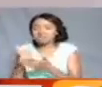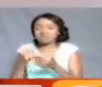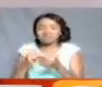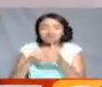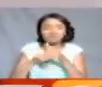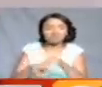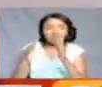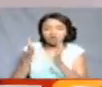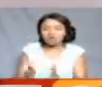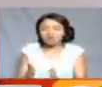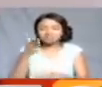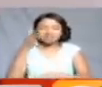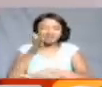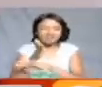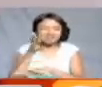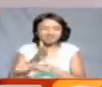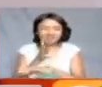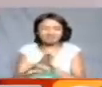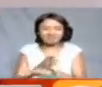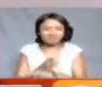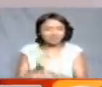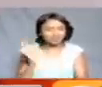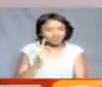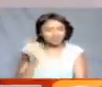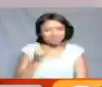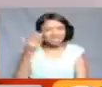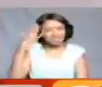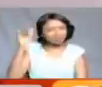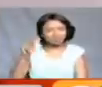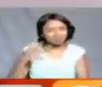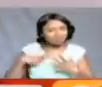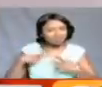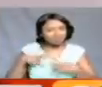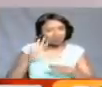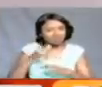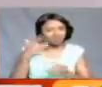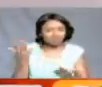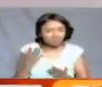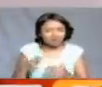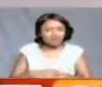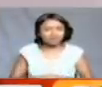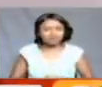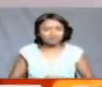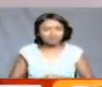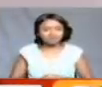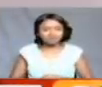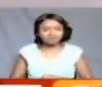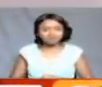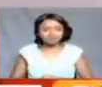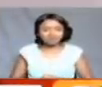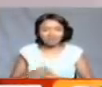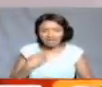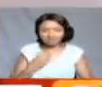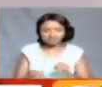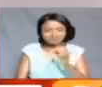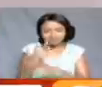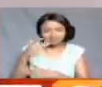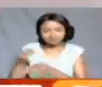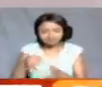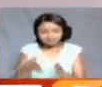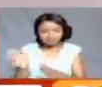from some very clever people. I don't know whether they're from China or whatever. but some clever people have come up with a way of